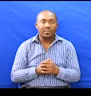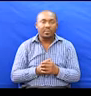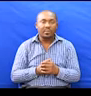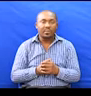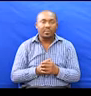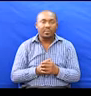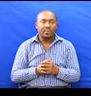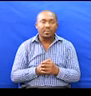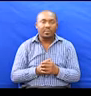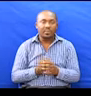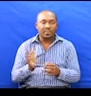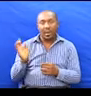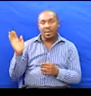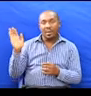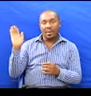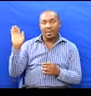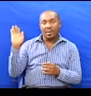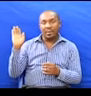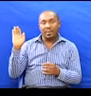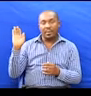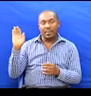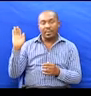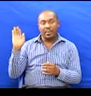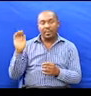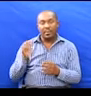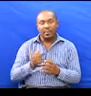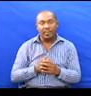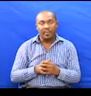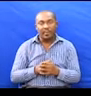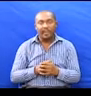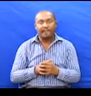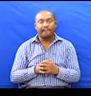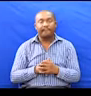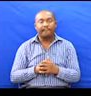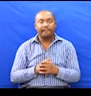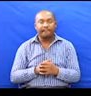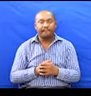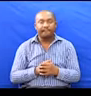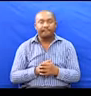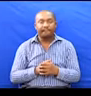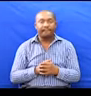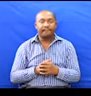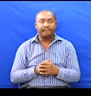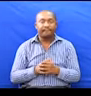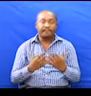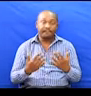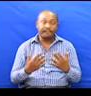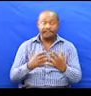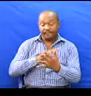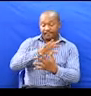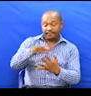loss or gain of what? Of water. Example, what? Wax. So these are